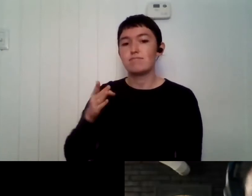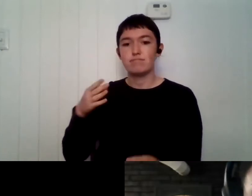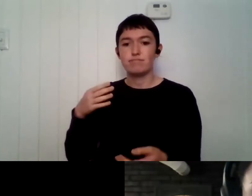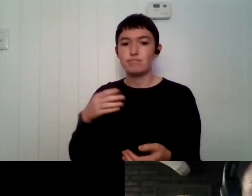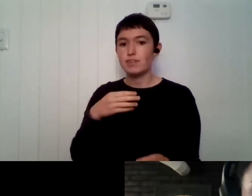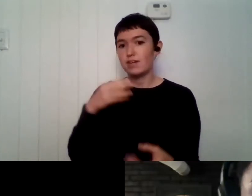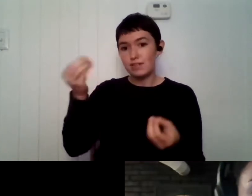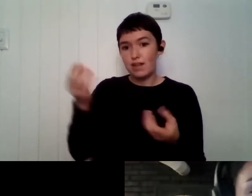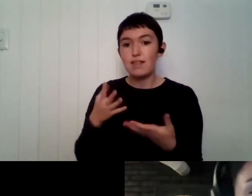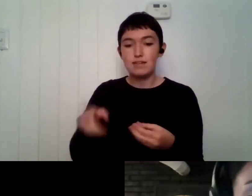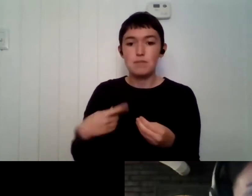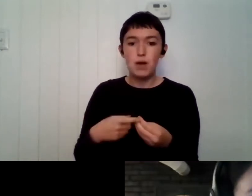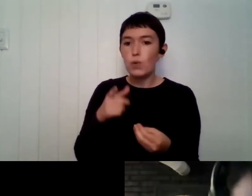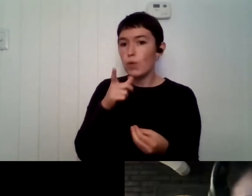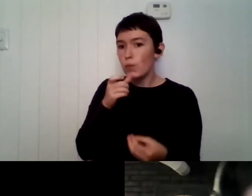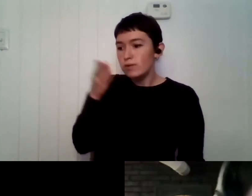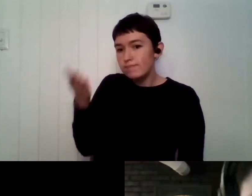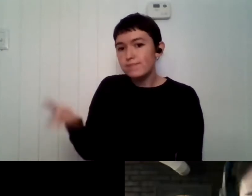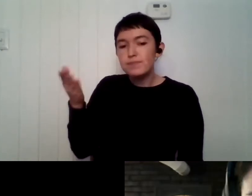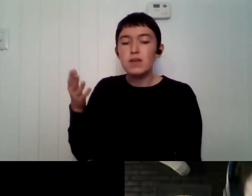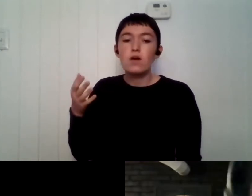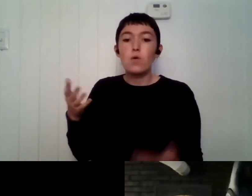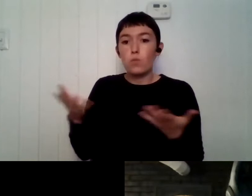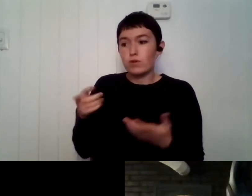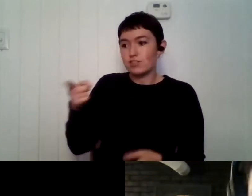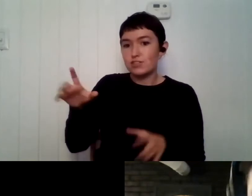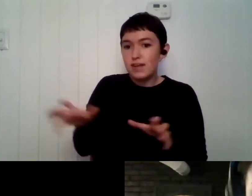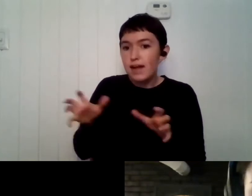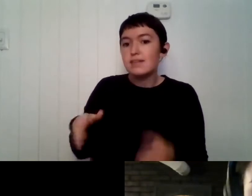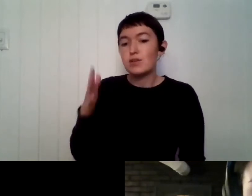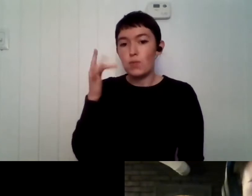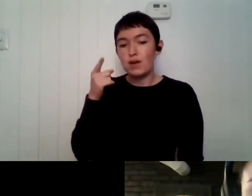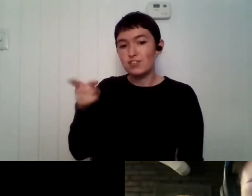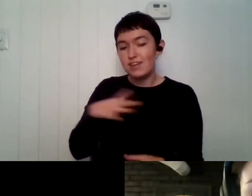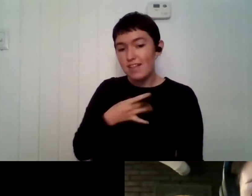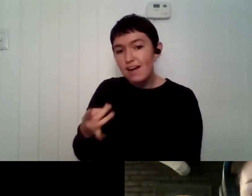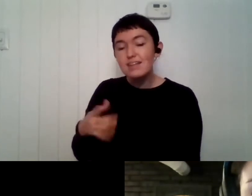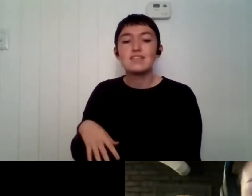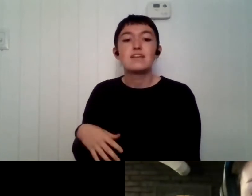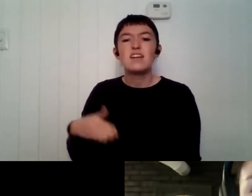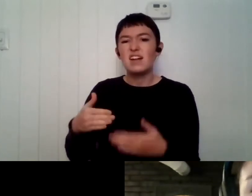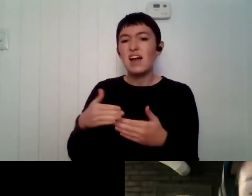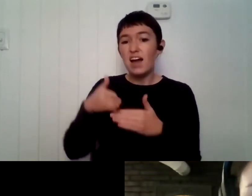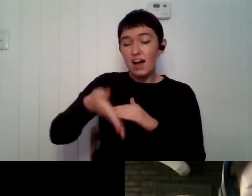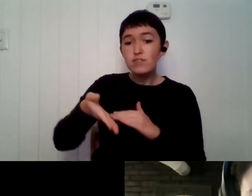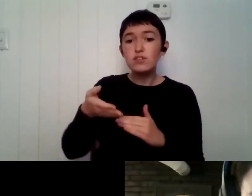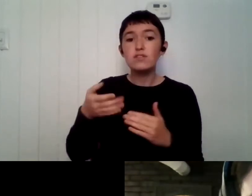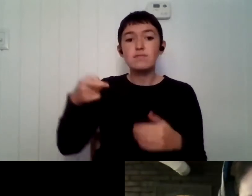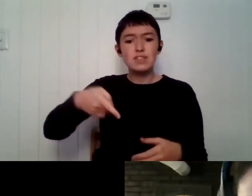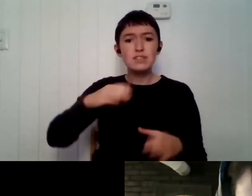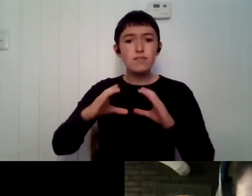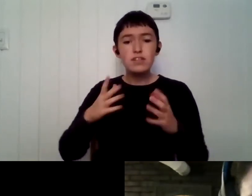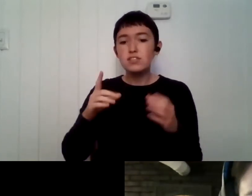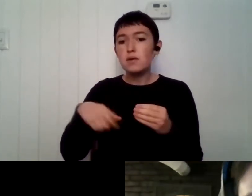who she is, what she does, and why she likes it. And from there, this whole conversation is about your curiosity. So if you have